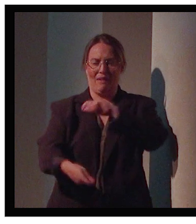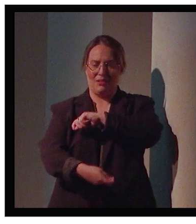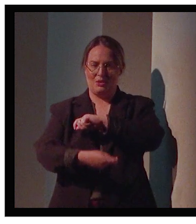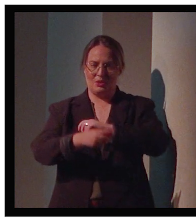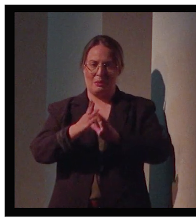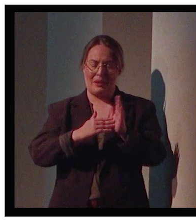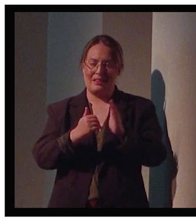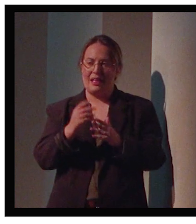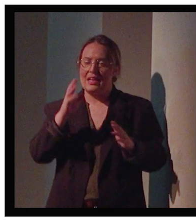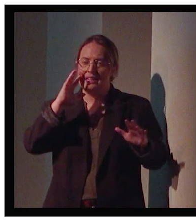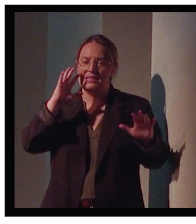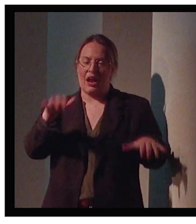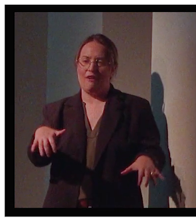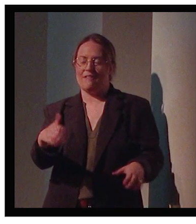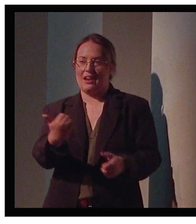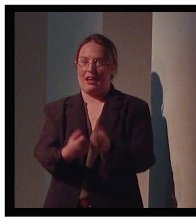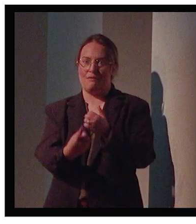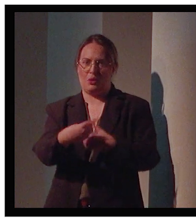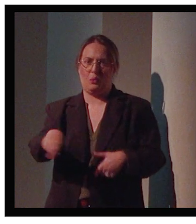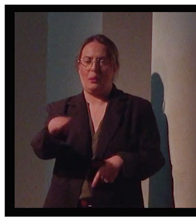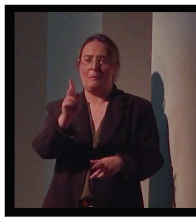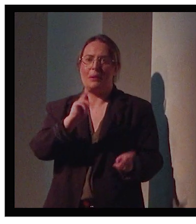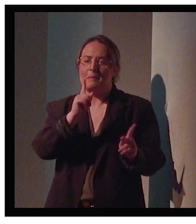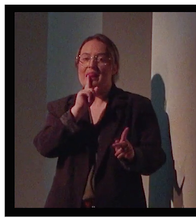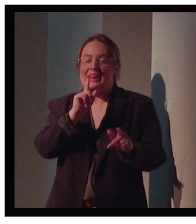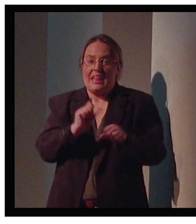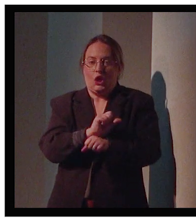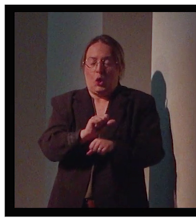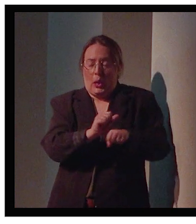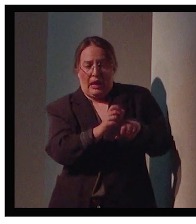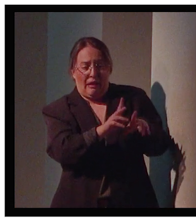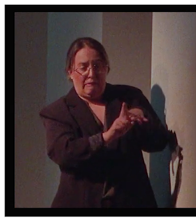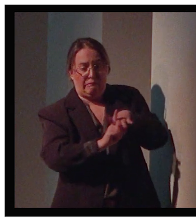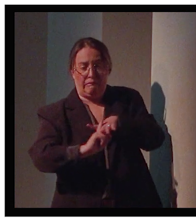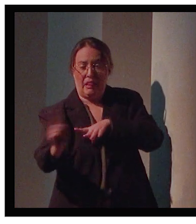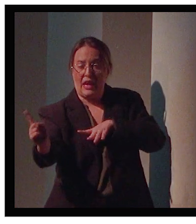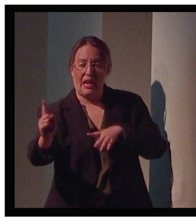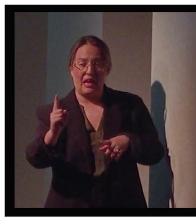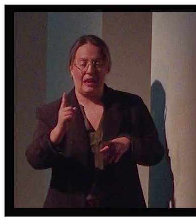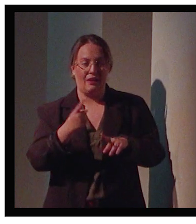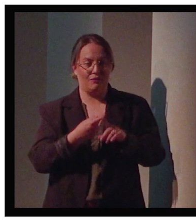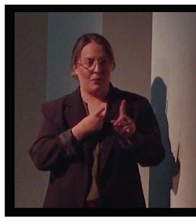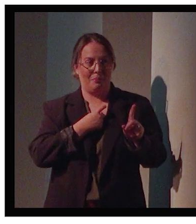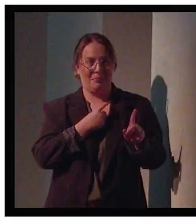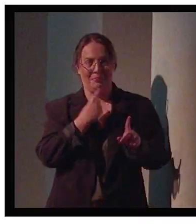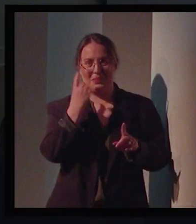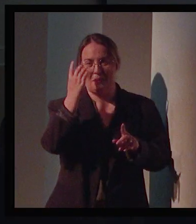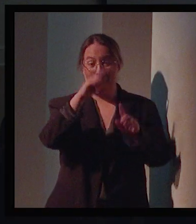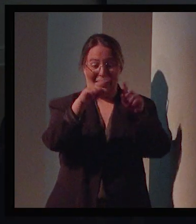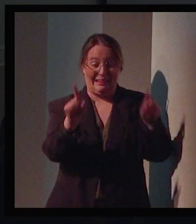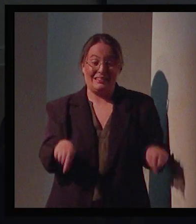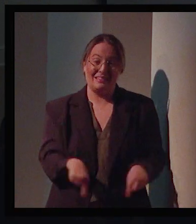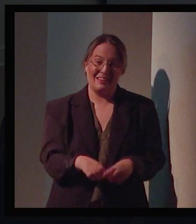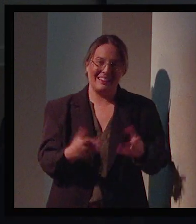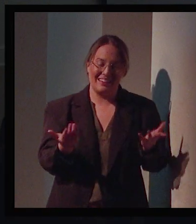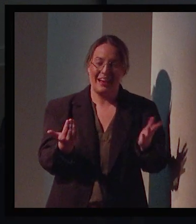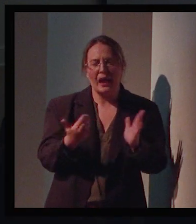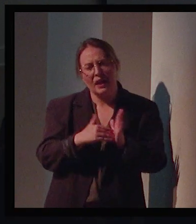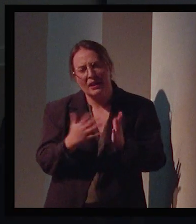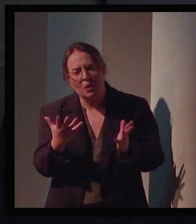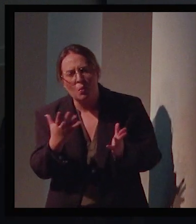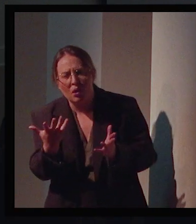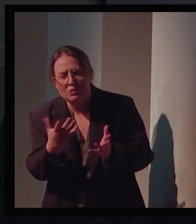that terrified everyone. So people are literally fleeing from in front of these paintings. So again, what was